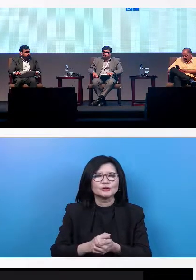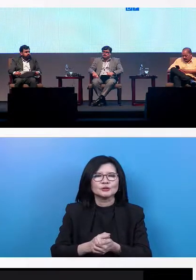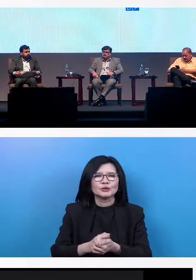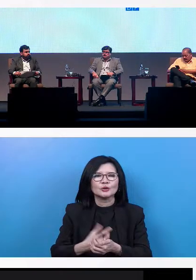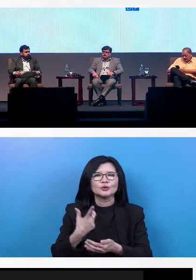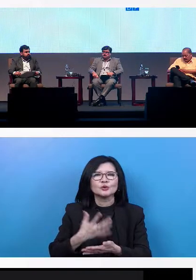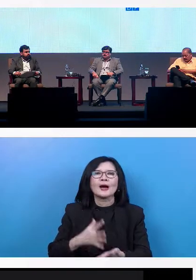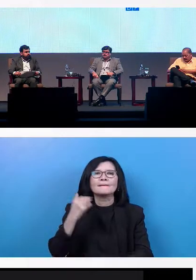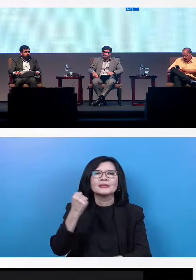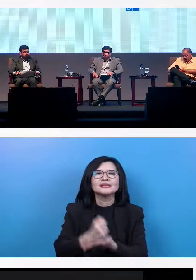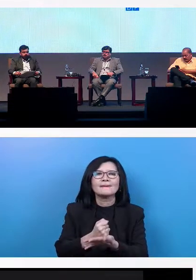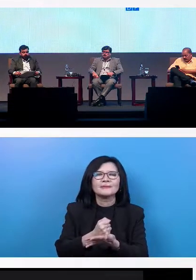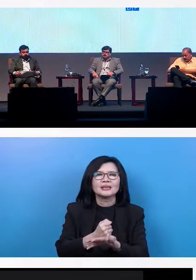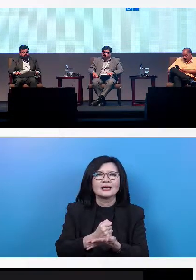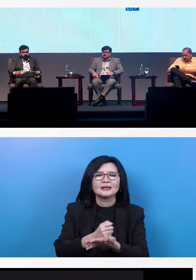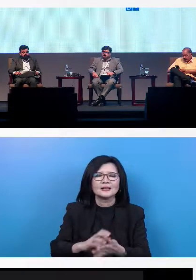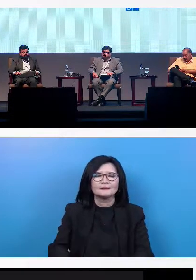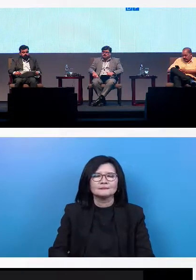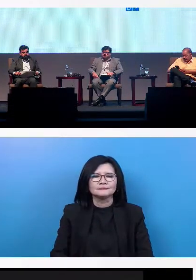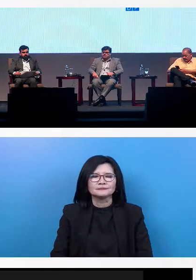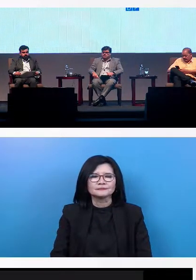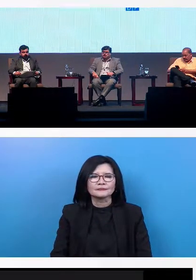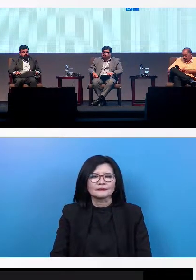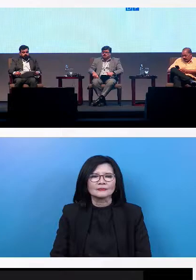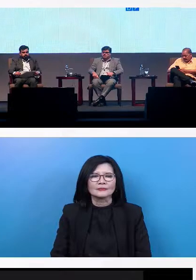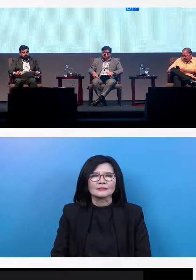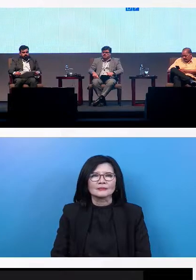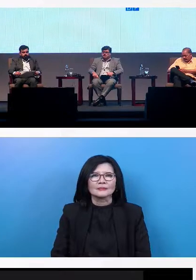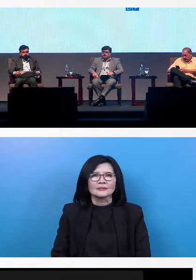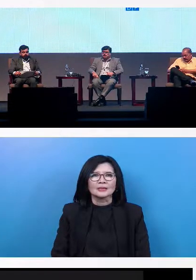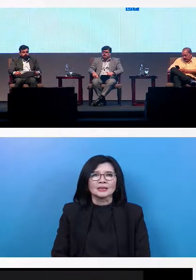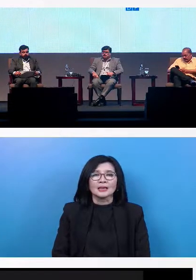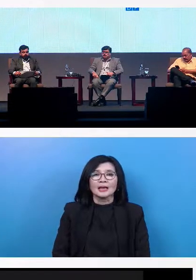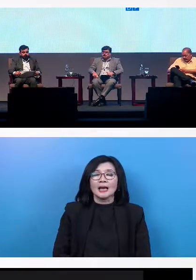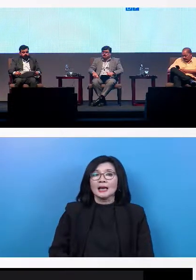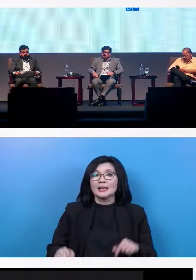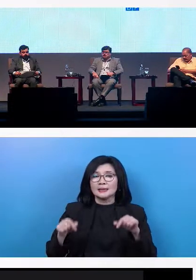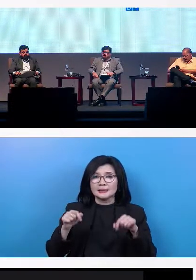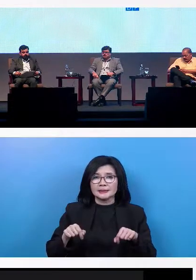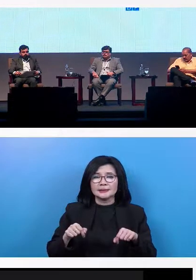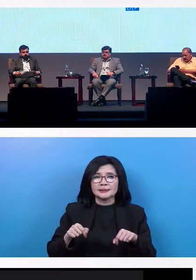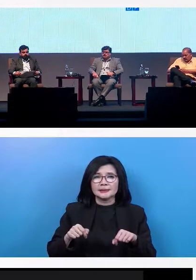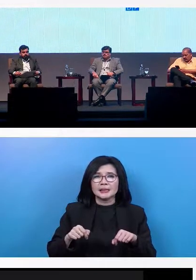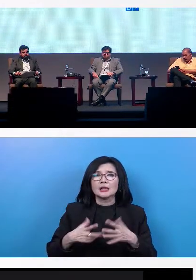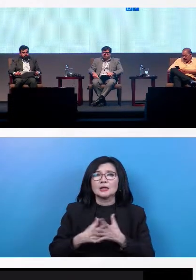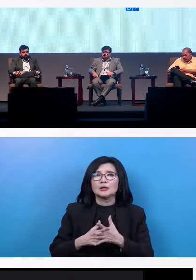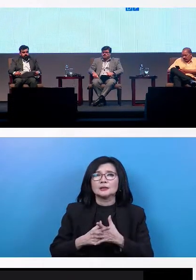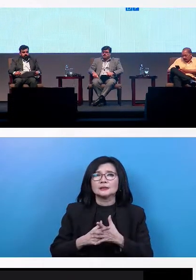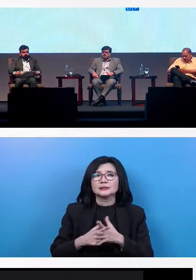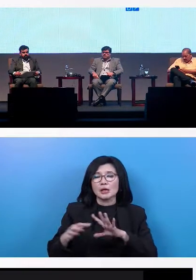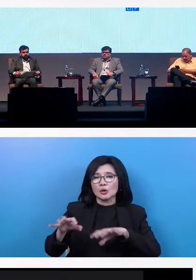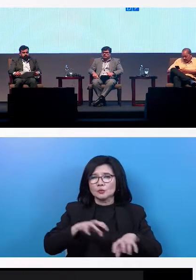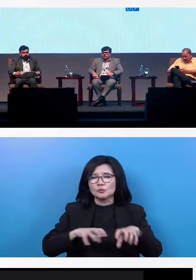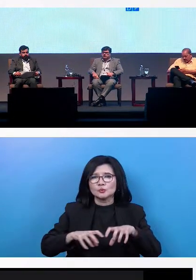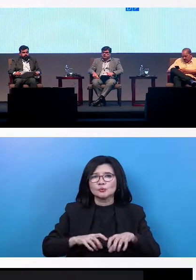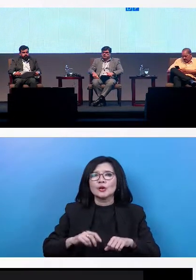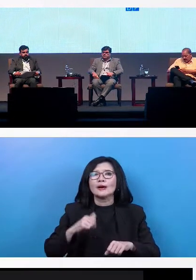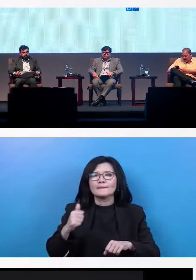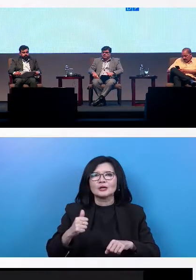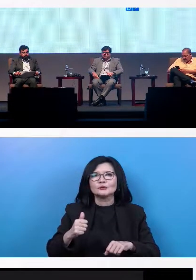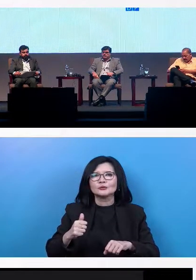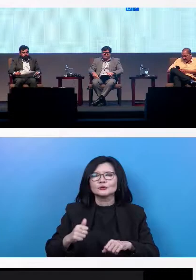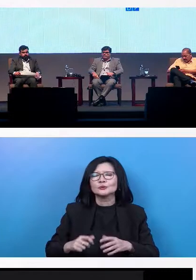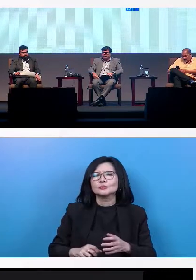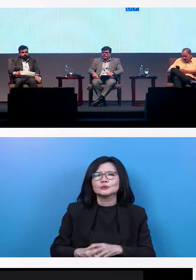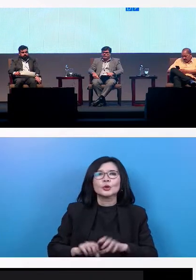and I think between us, if we play both those cards well and drive the change that is needed and do things